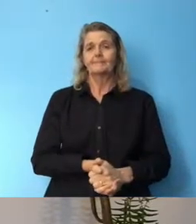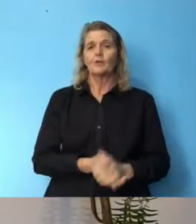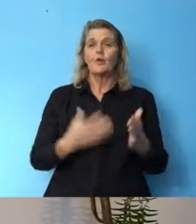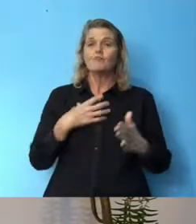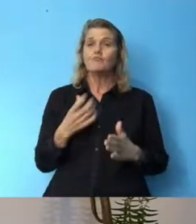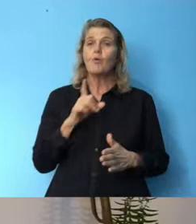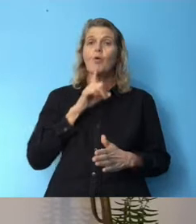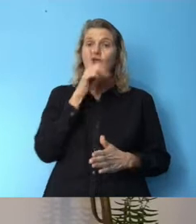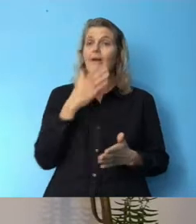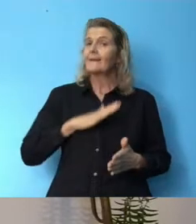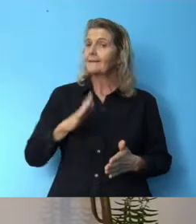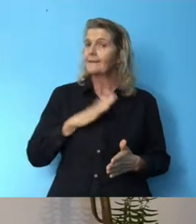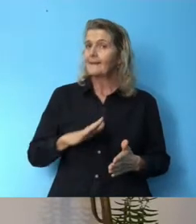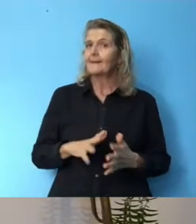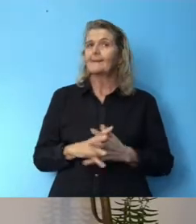little bit of red